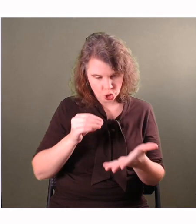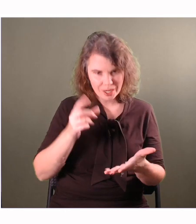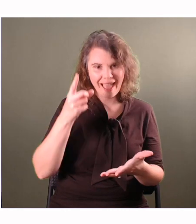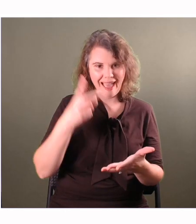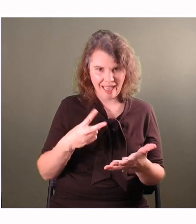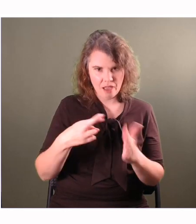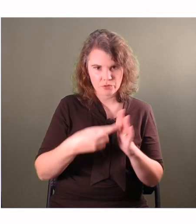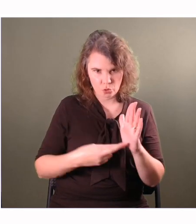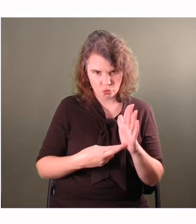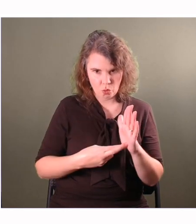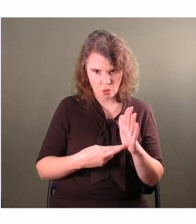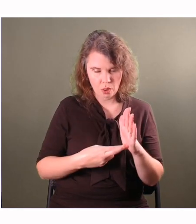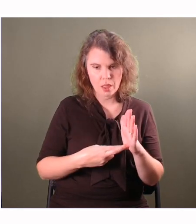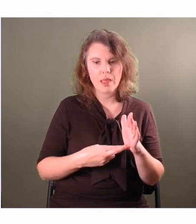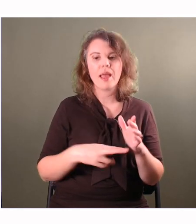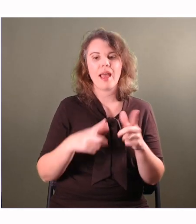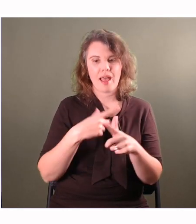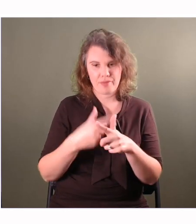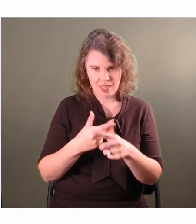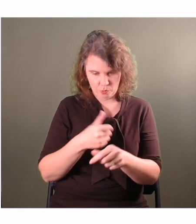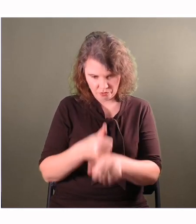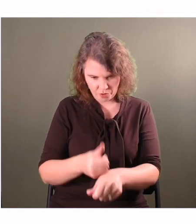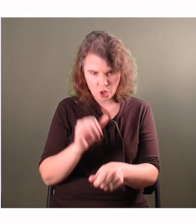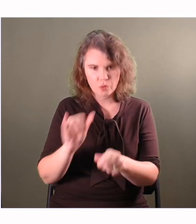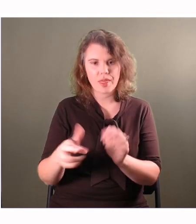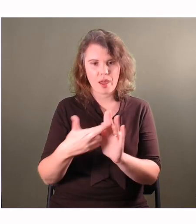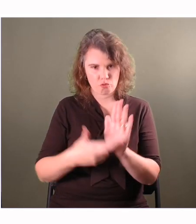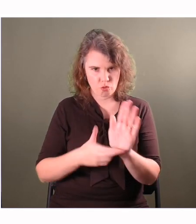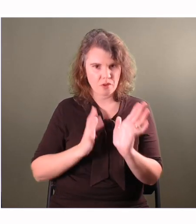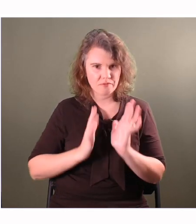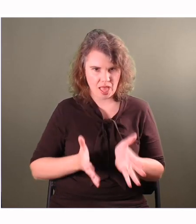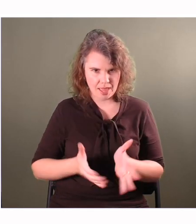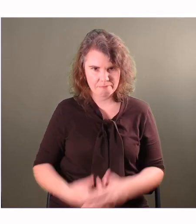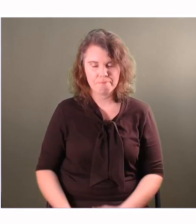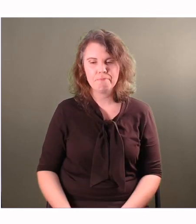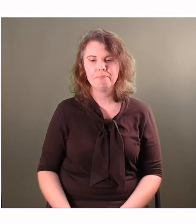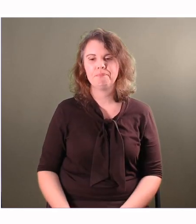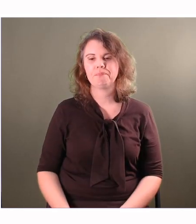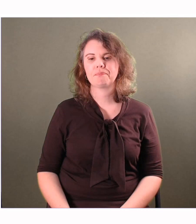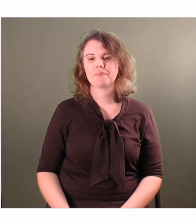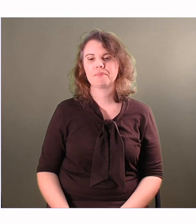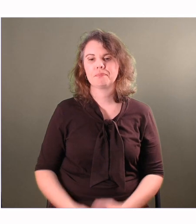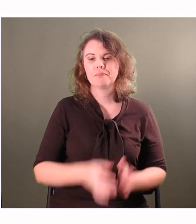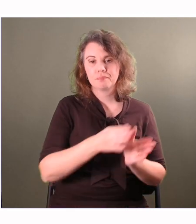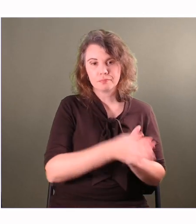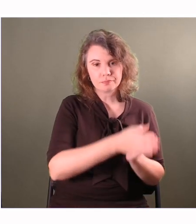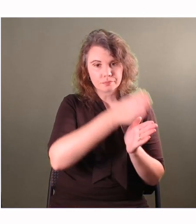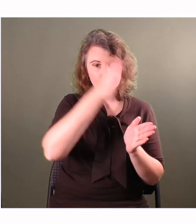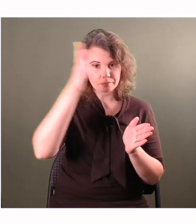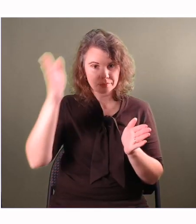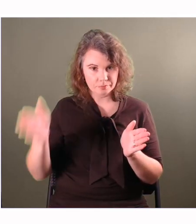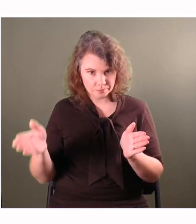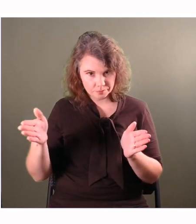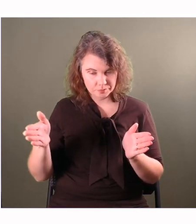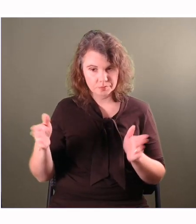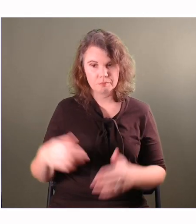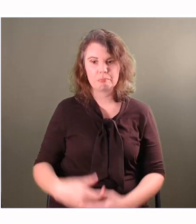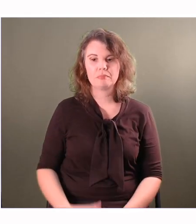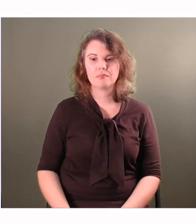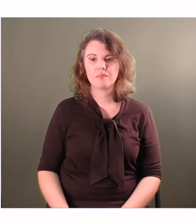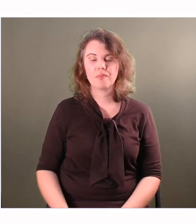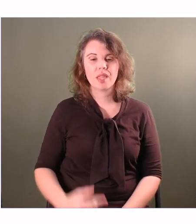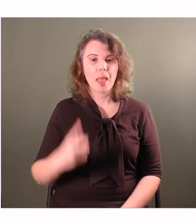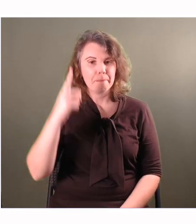half of the rule, and the slips will follow that rule just fine. Now we shift to the other